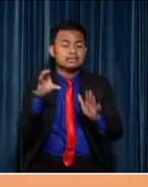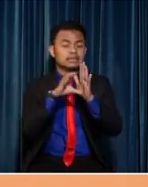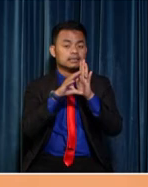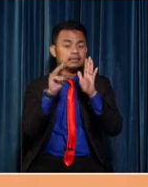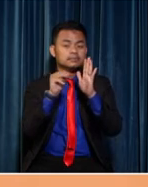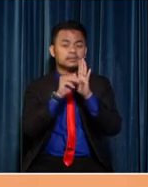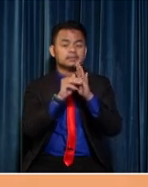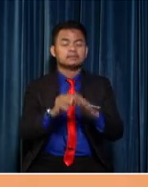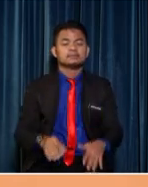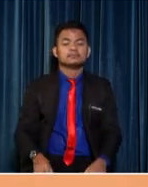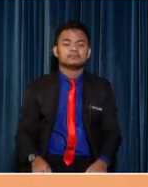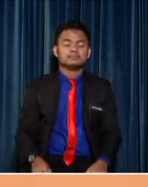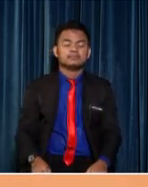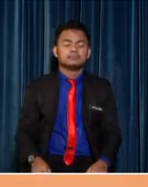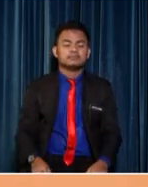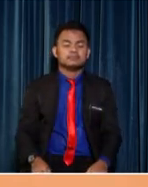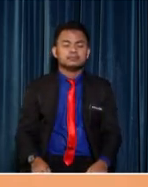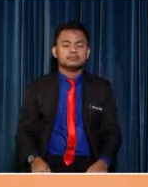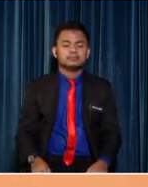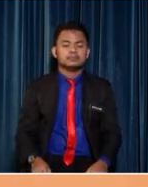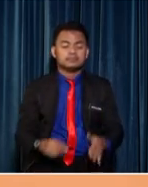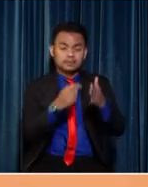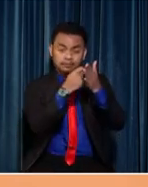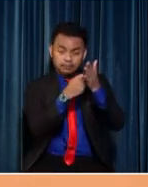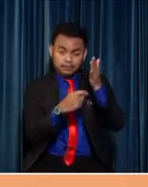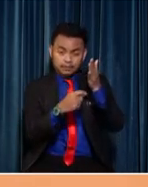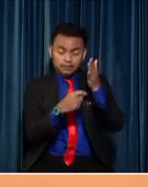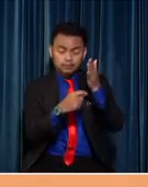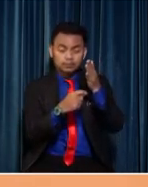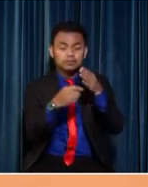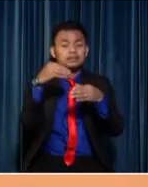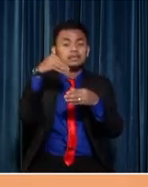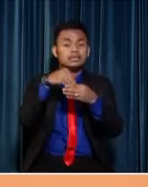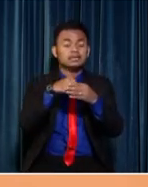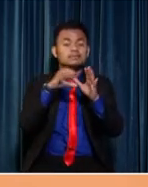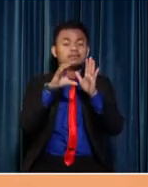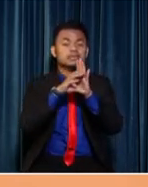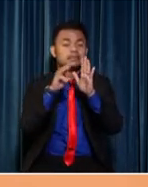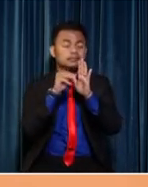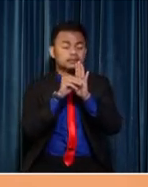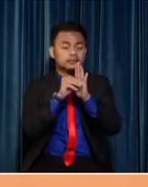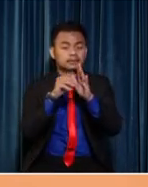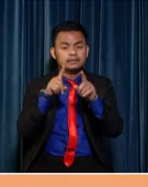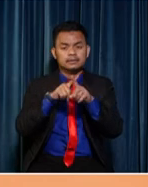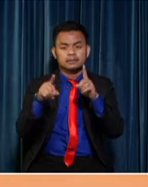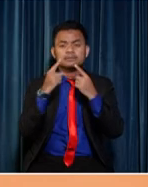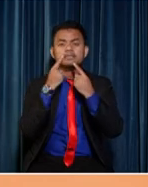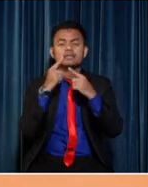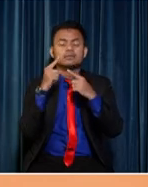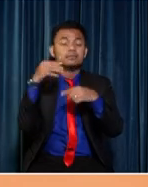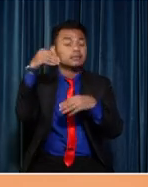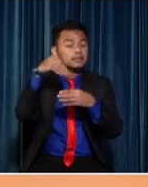centimeters? The value are in centimeter, but the answer must